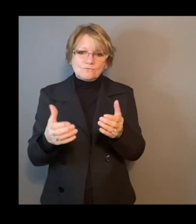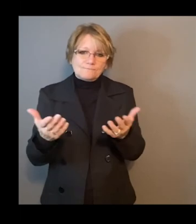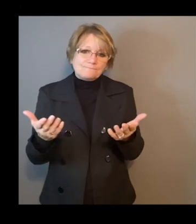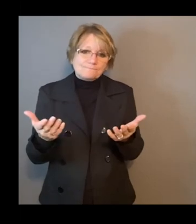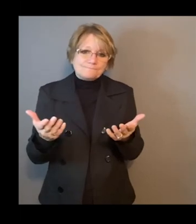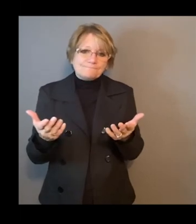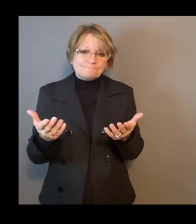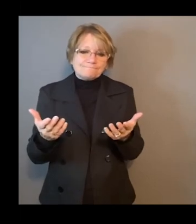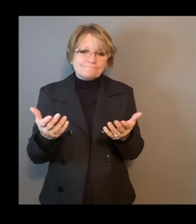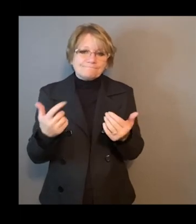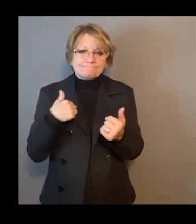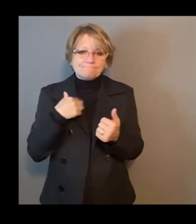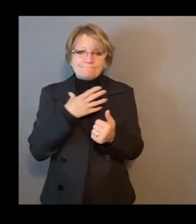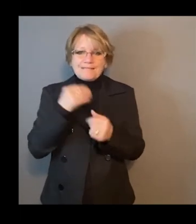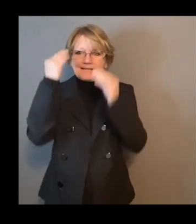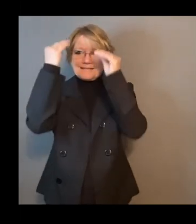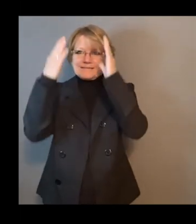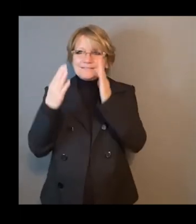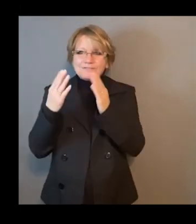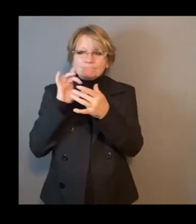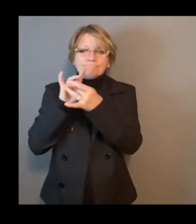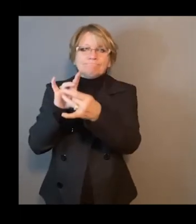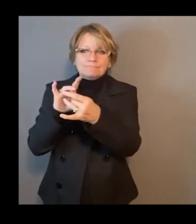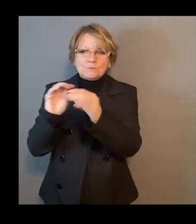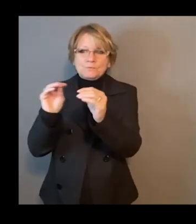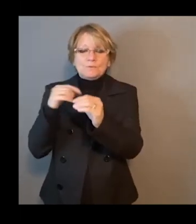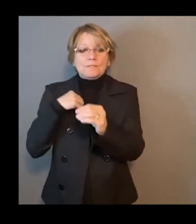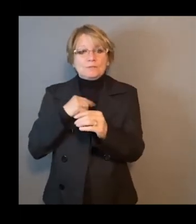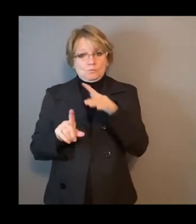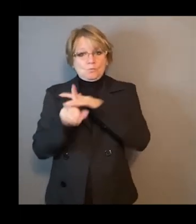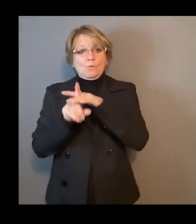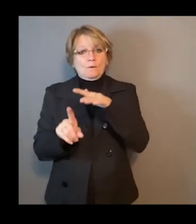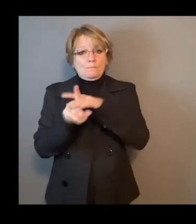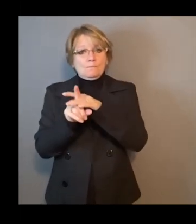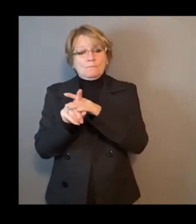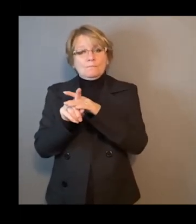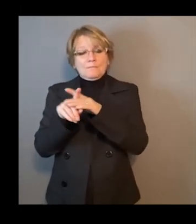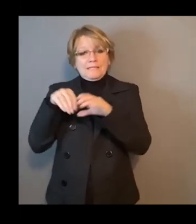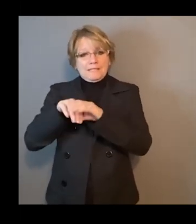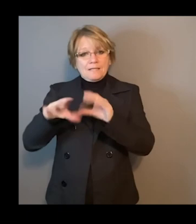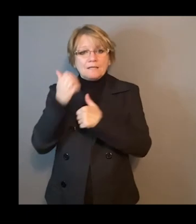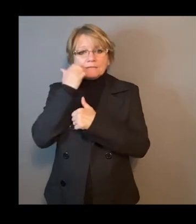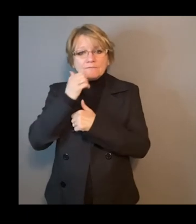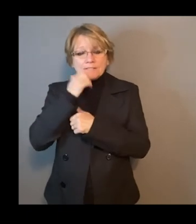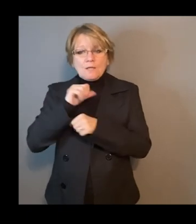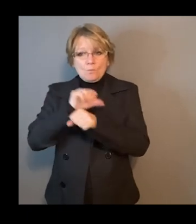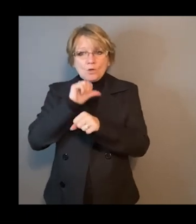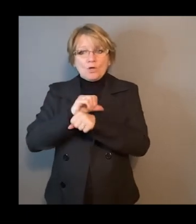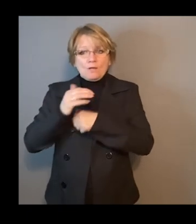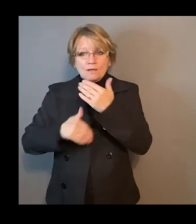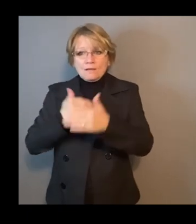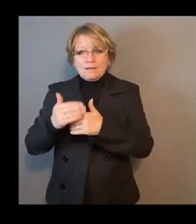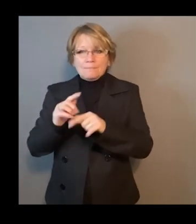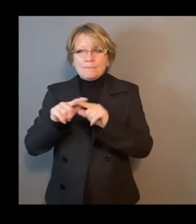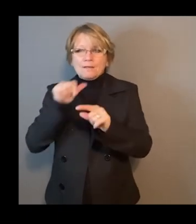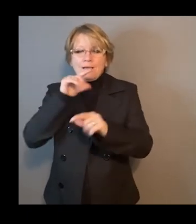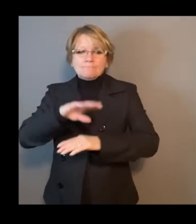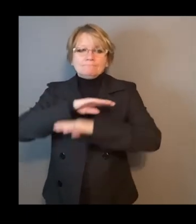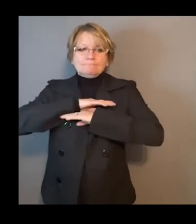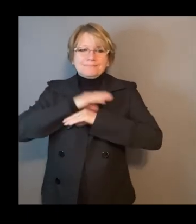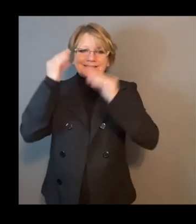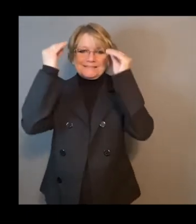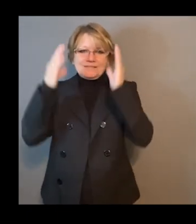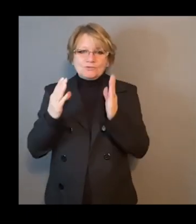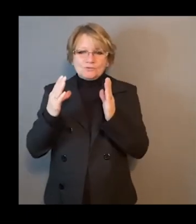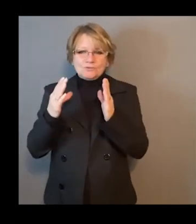Because me and the teacher didn't connect as well. I was showing up to class every day, doing the work, but it wasn't to the standard that he liked, and